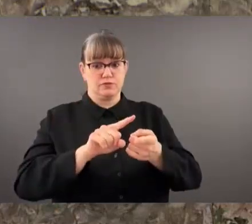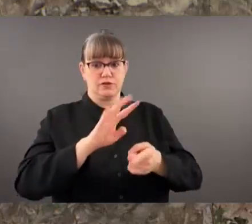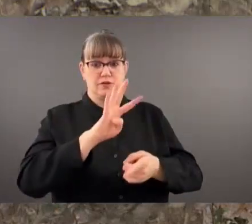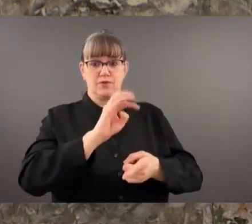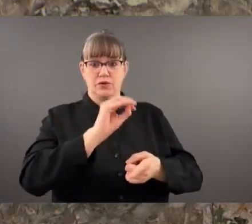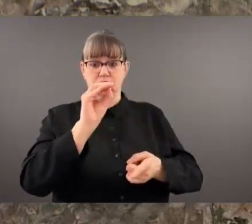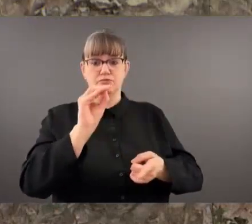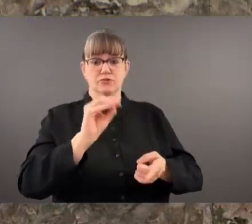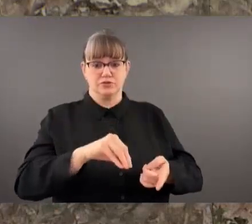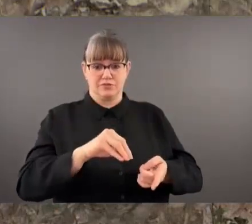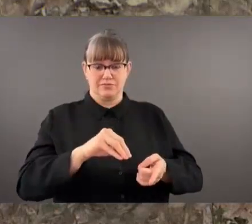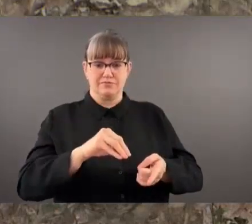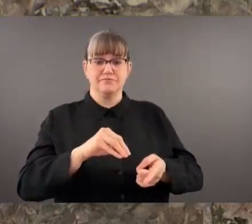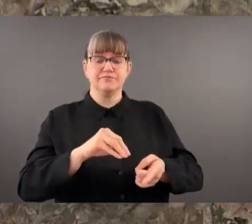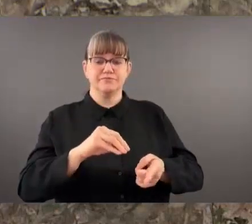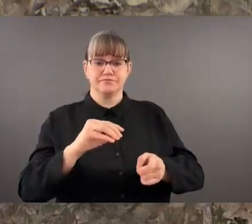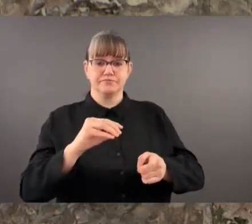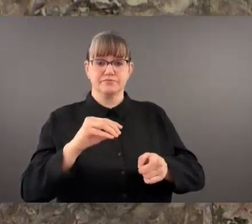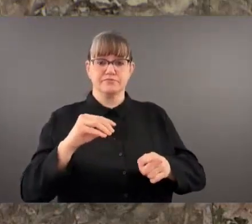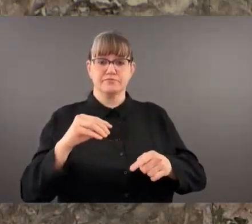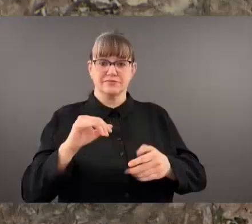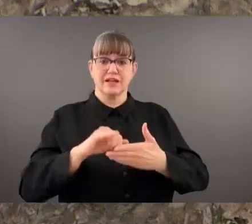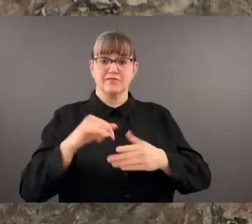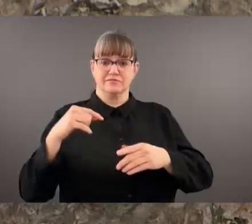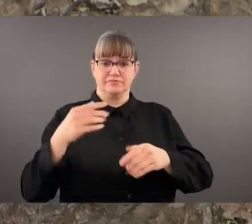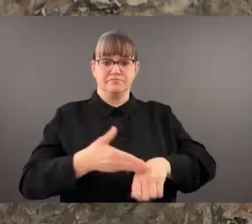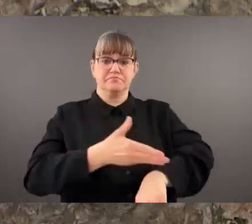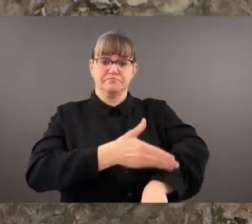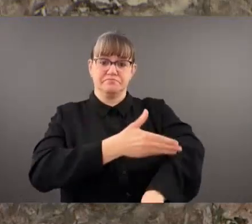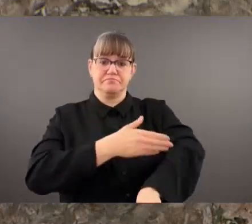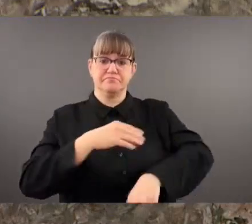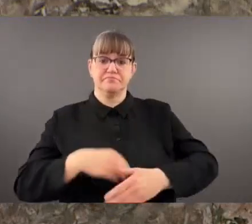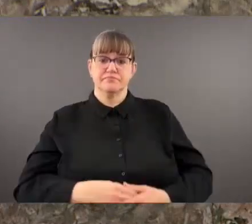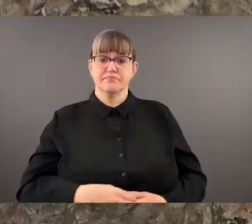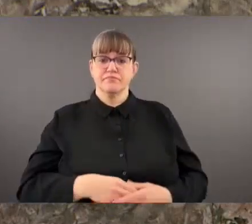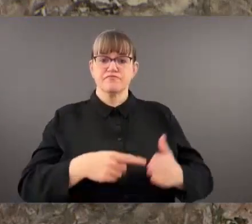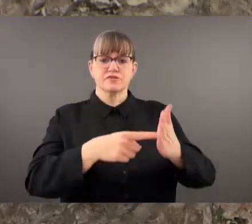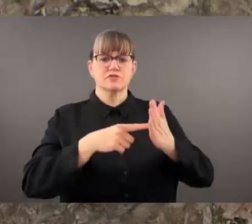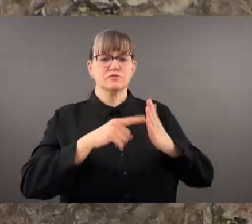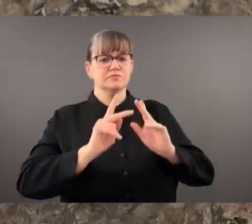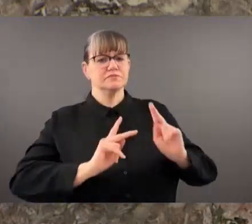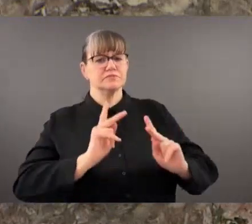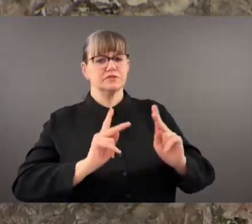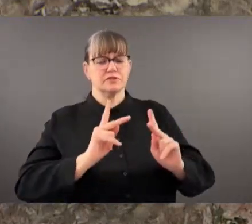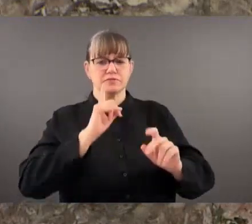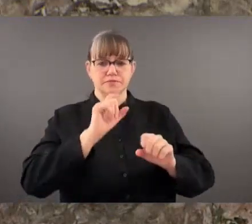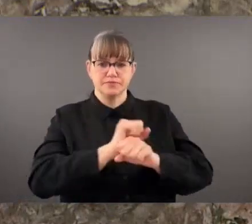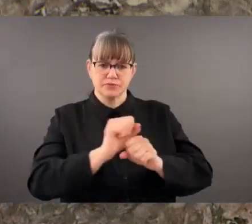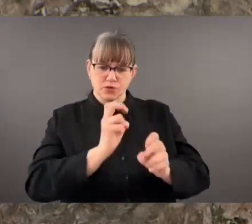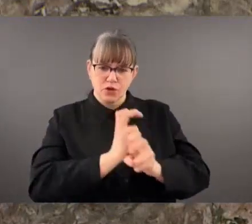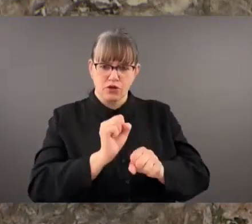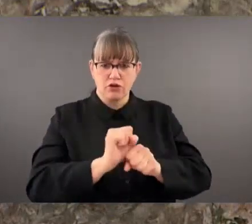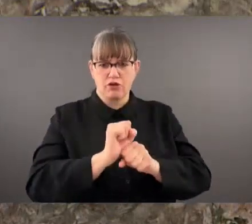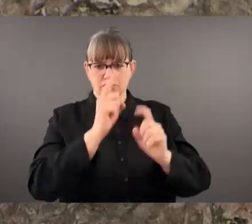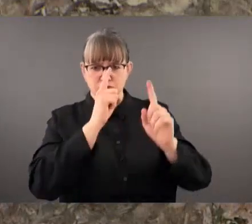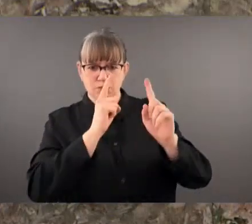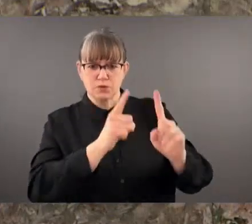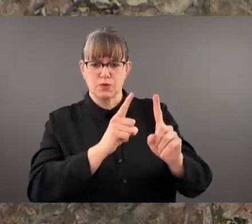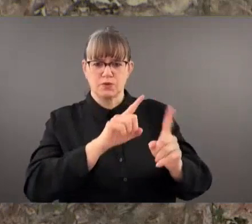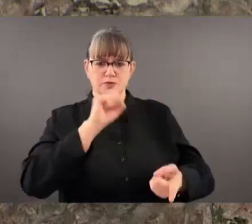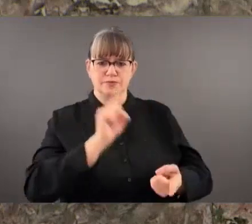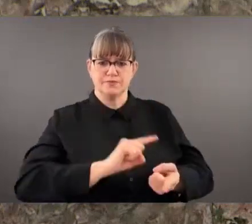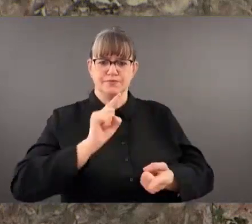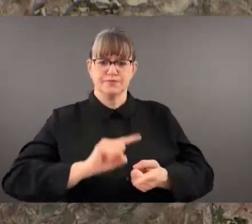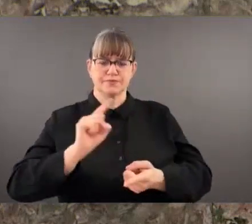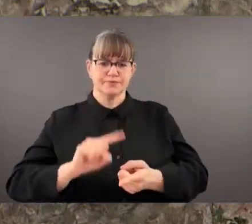doing to minimize the likelihood of this having to happen. And again, health authorities, physicians, nurses, nobody wants this to